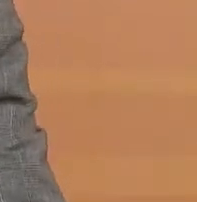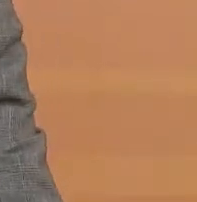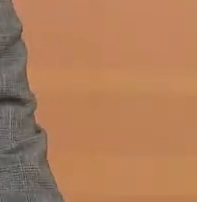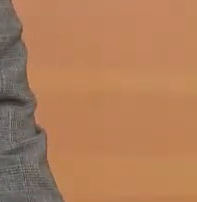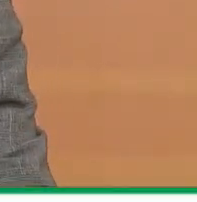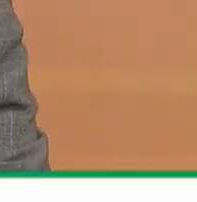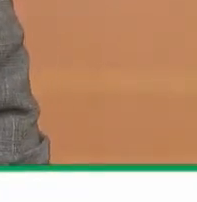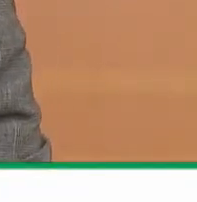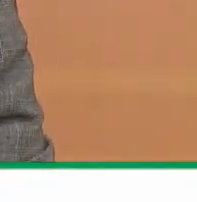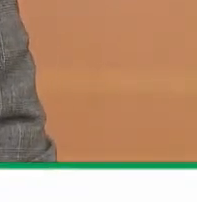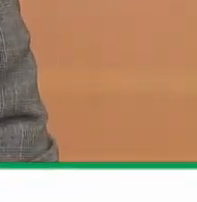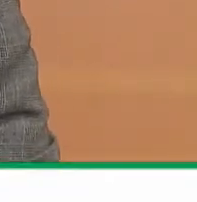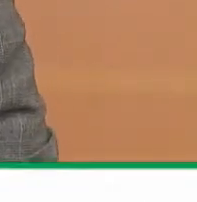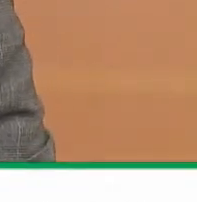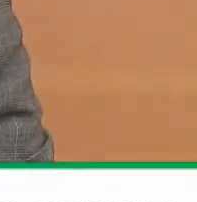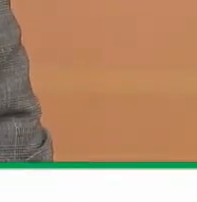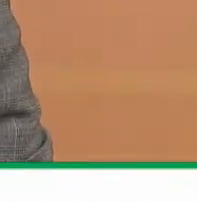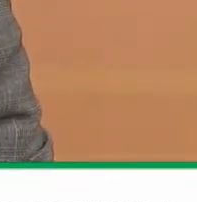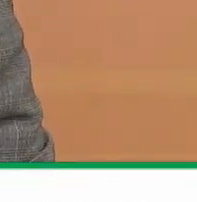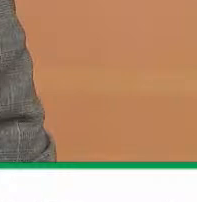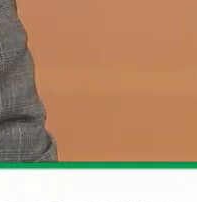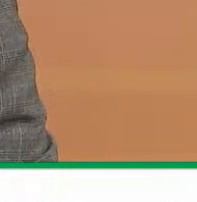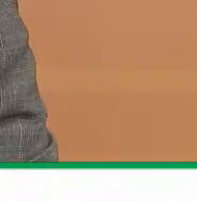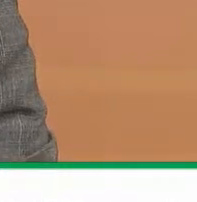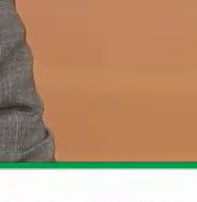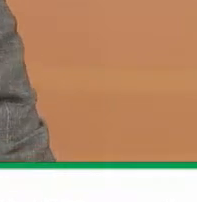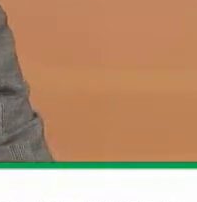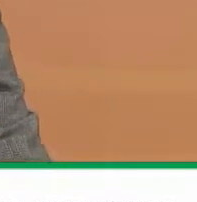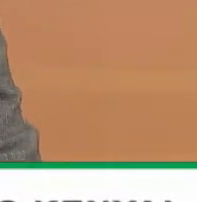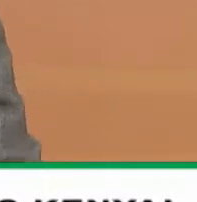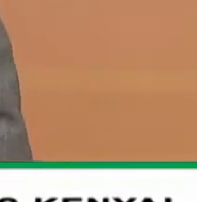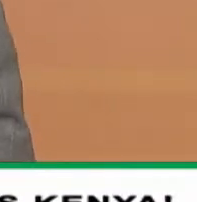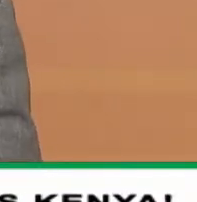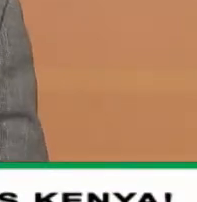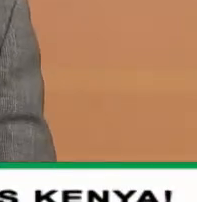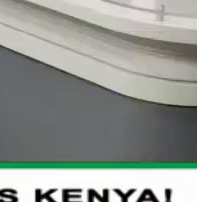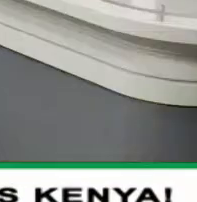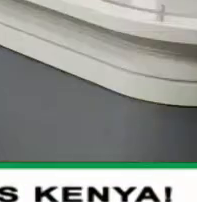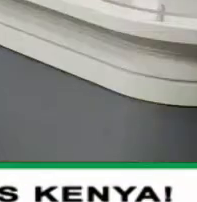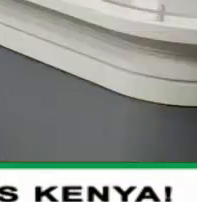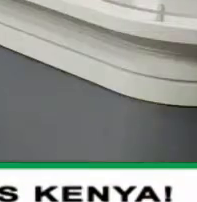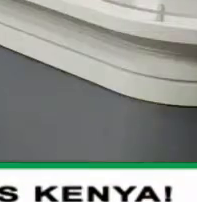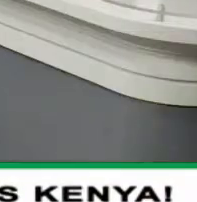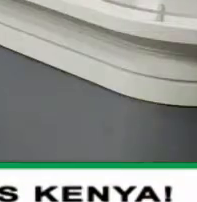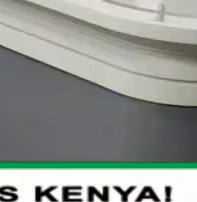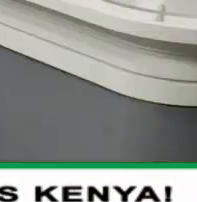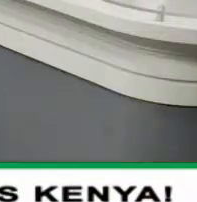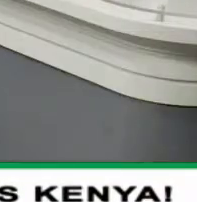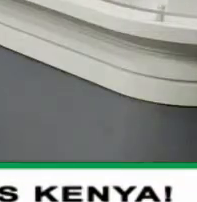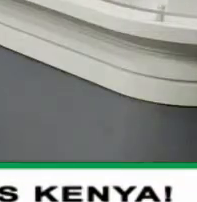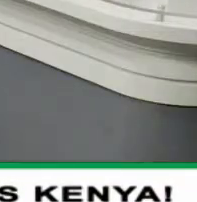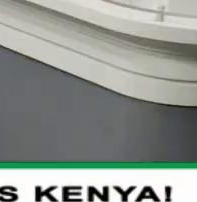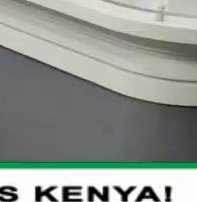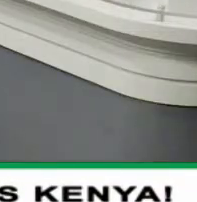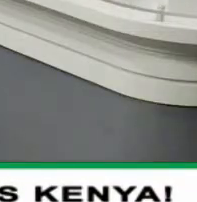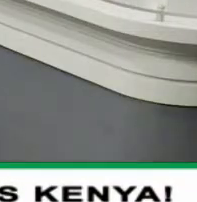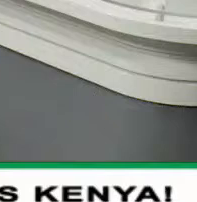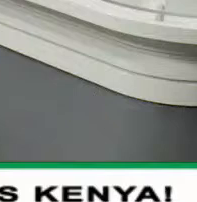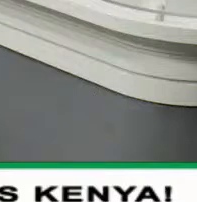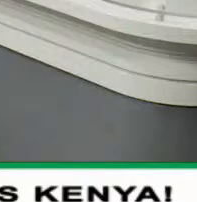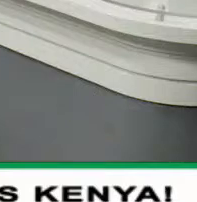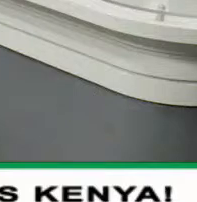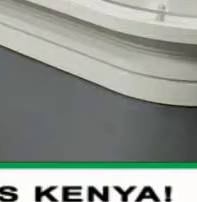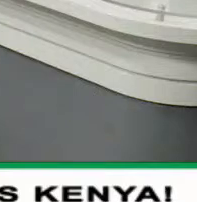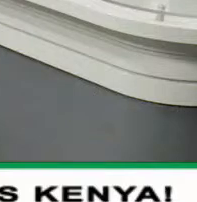than 2 to 3 years to go into that agenda. We won't be able to do it also. Let the Mheshimiwas have right of reply.